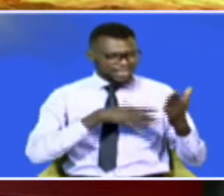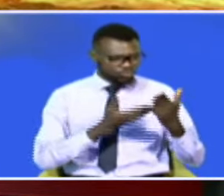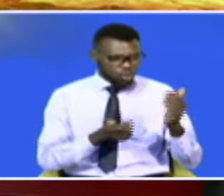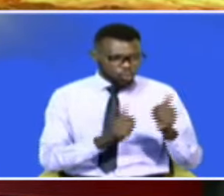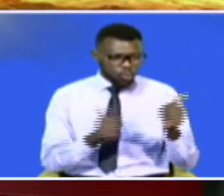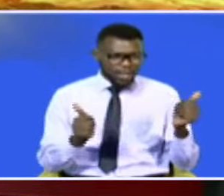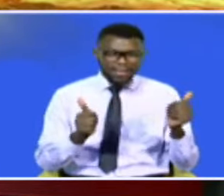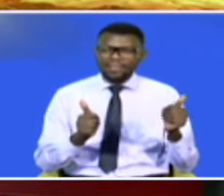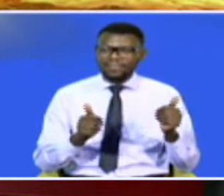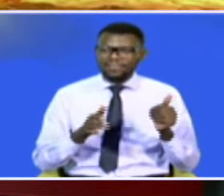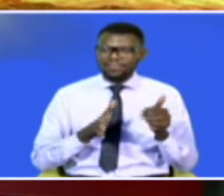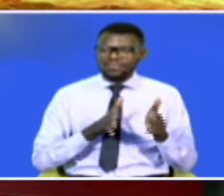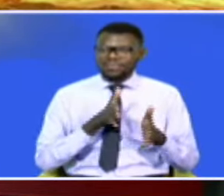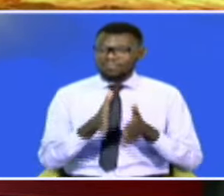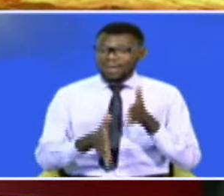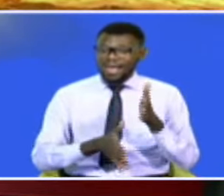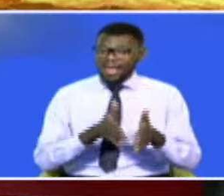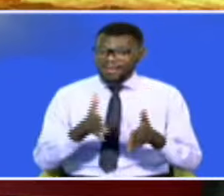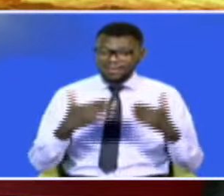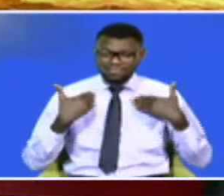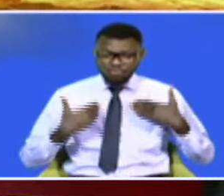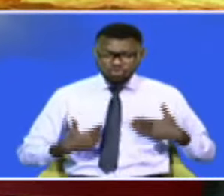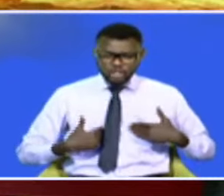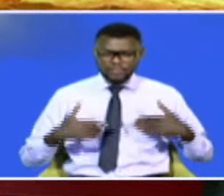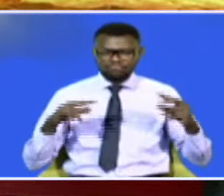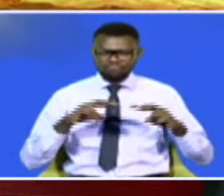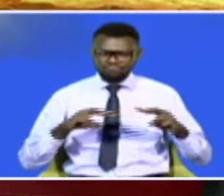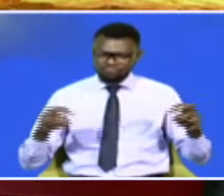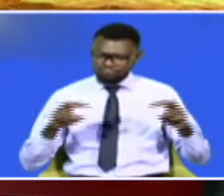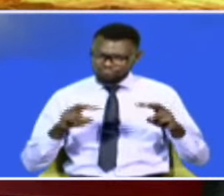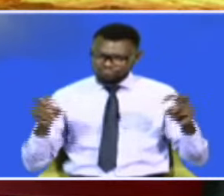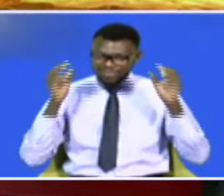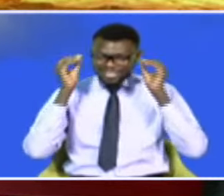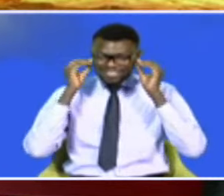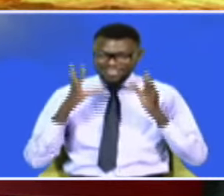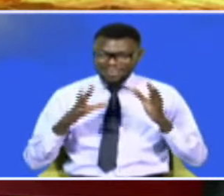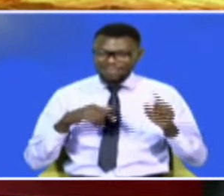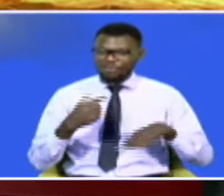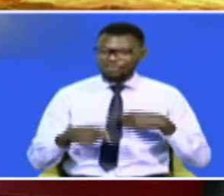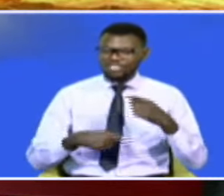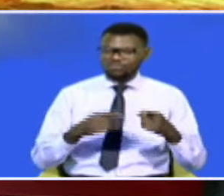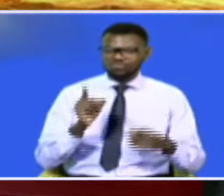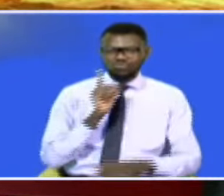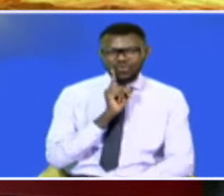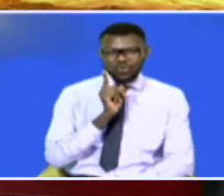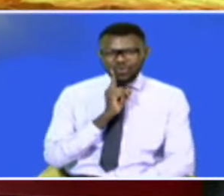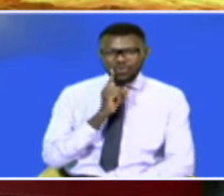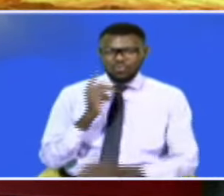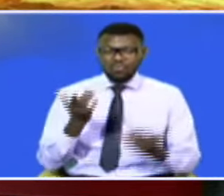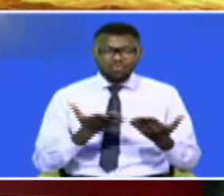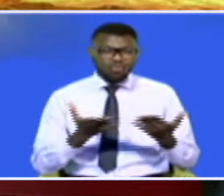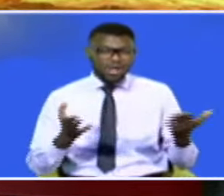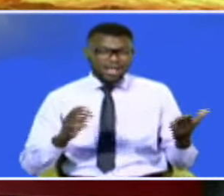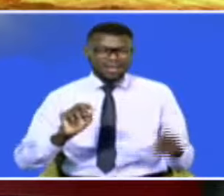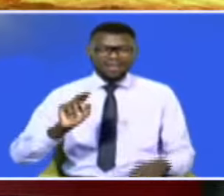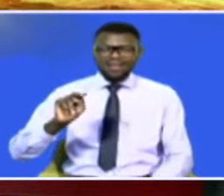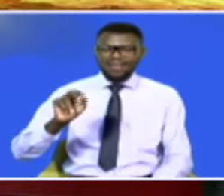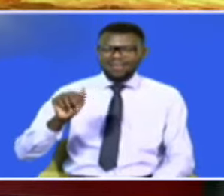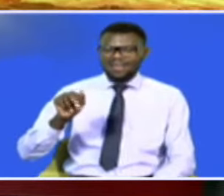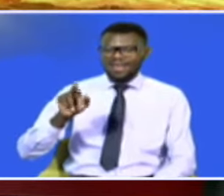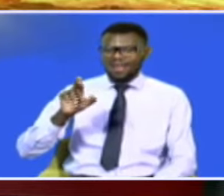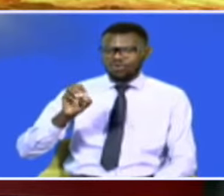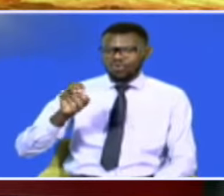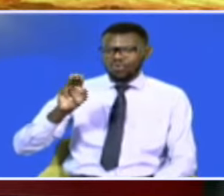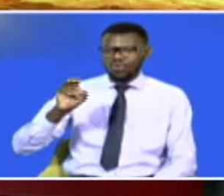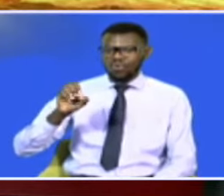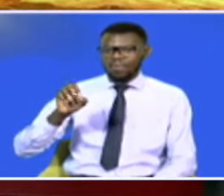Meanwhile, preparations for post-mortem examinations are ongoing and set to take place tomorrow at Naromoru Level 4